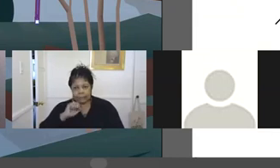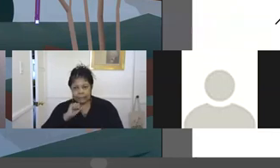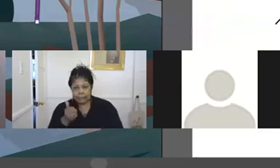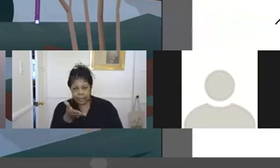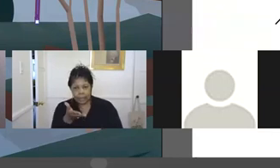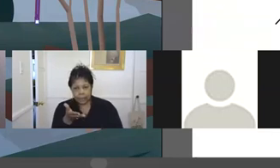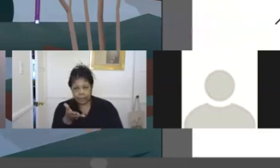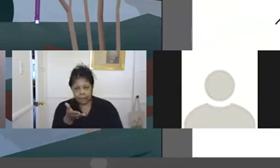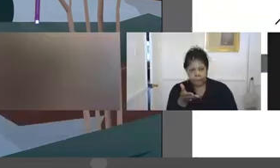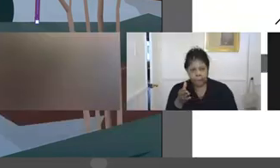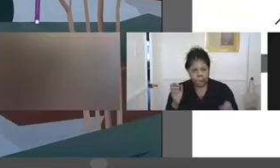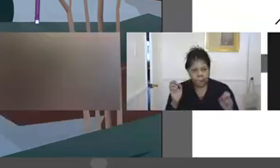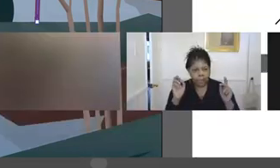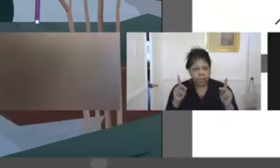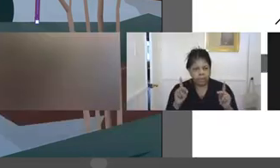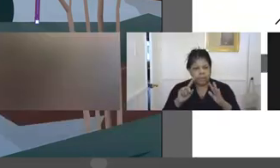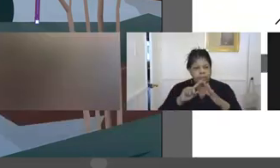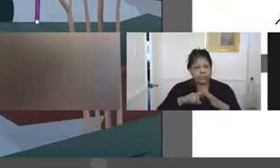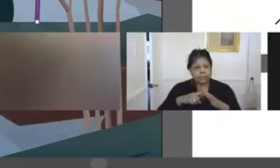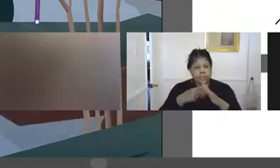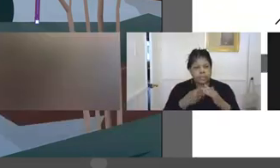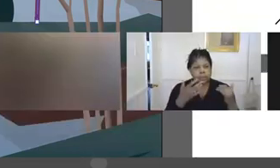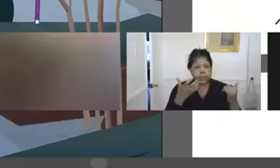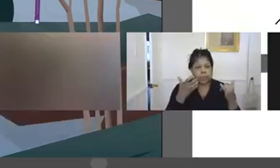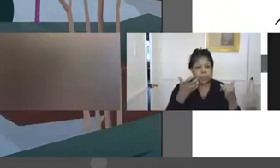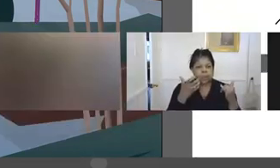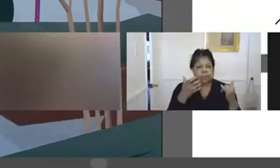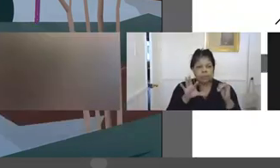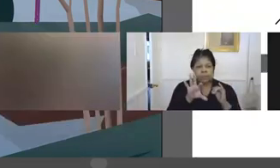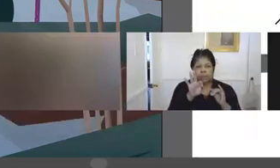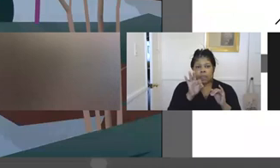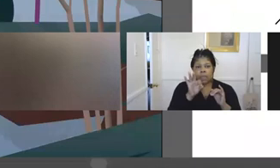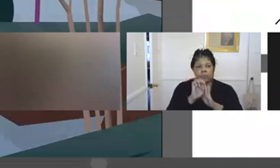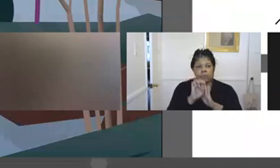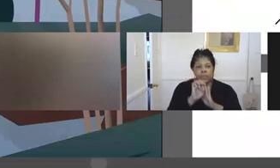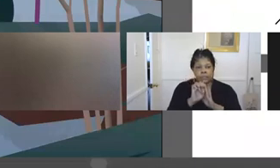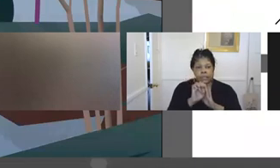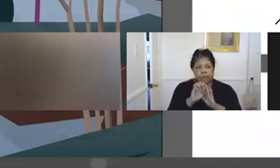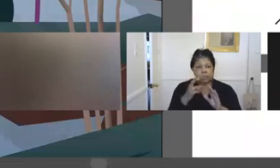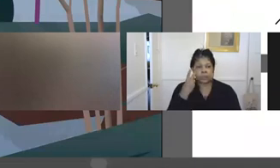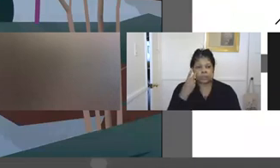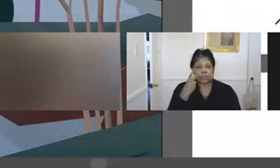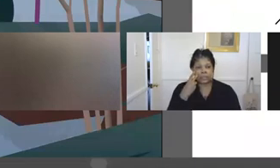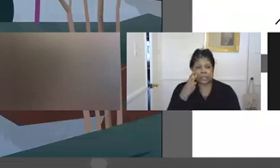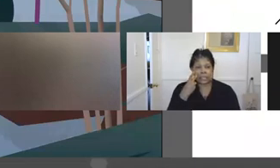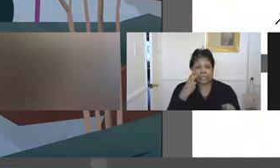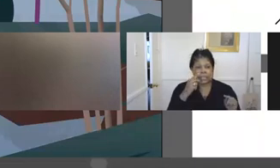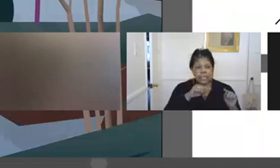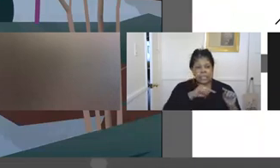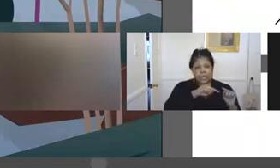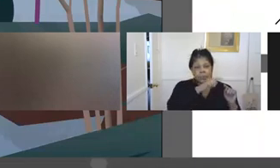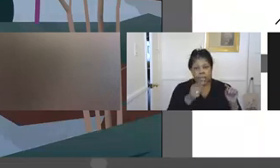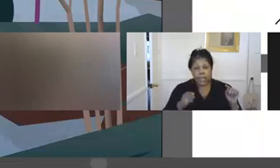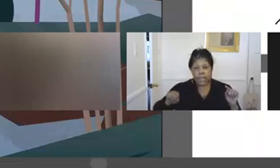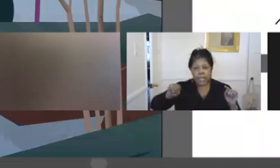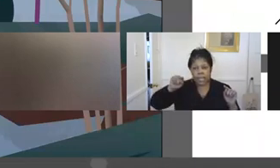Okay. To start with, they want us to select, for example, these wavy strokes here. And we're